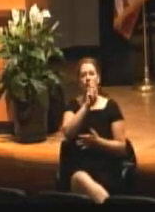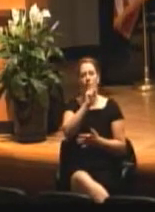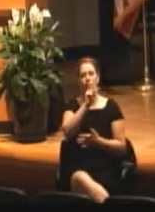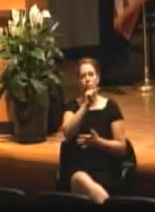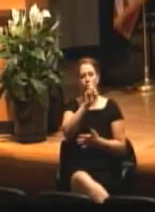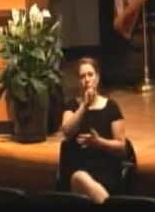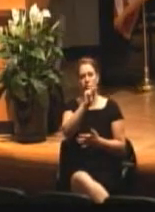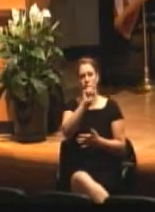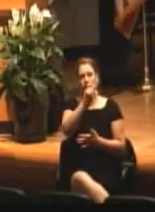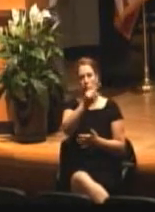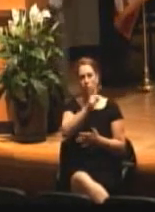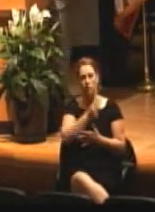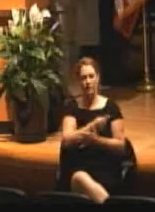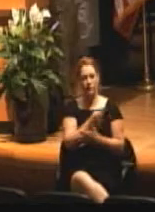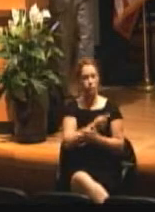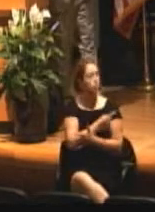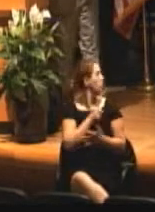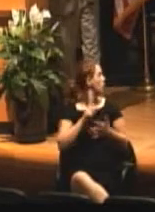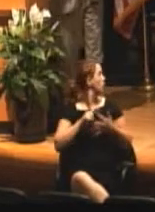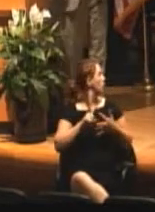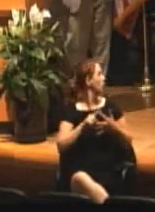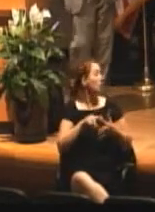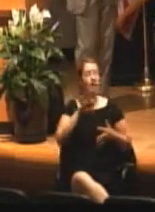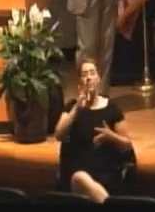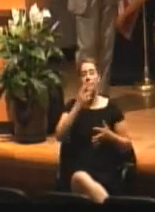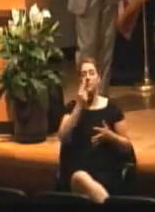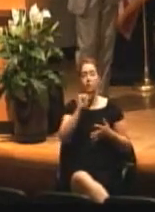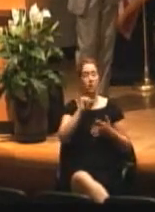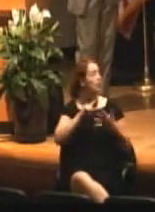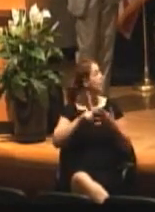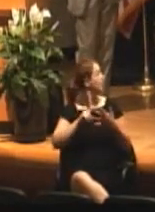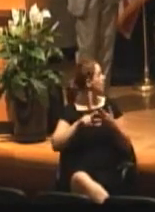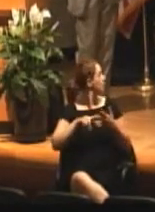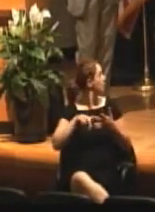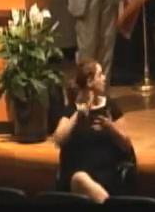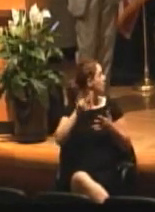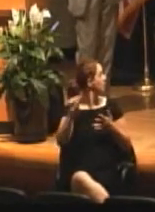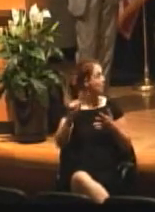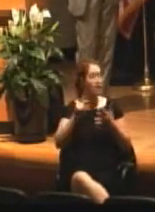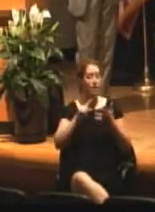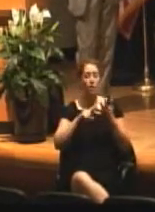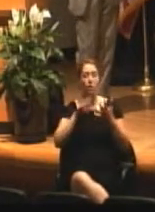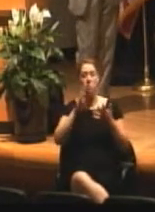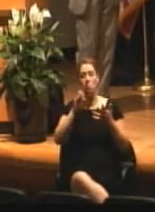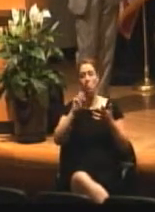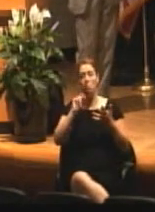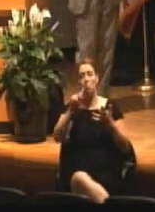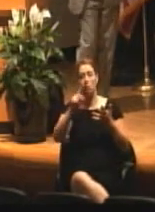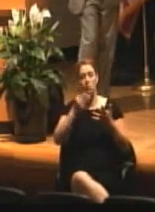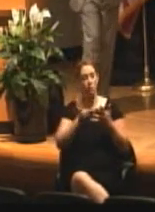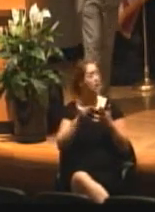USDA. Is everybody familiar with the majority of those? Conventional?